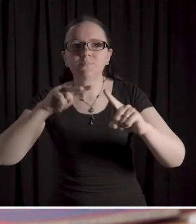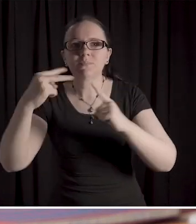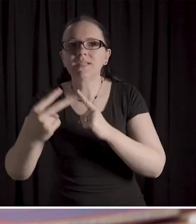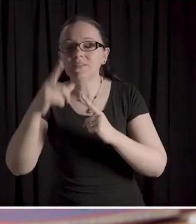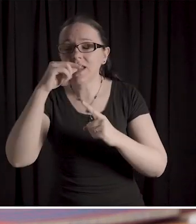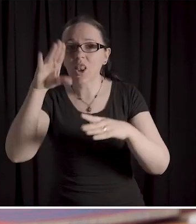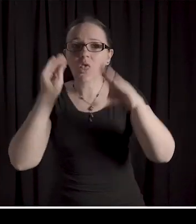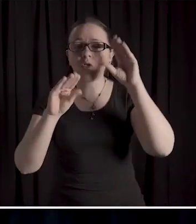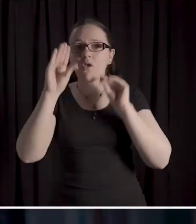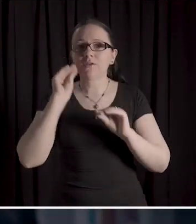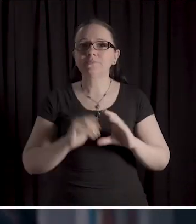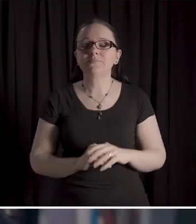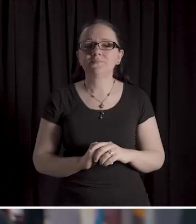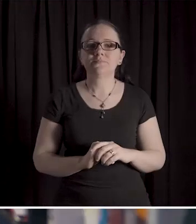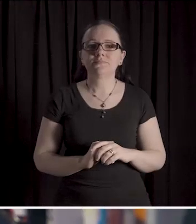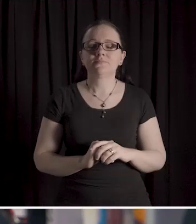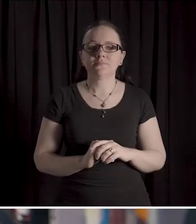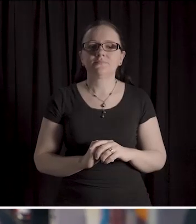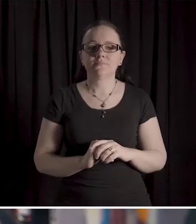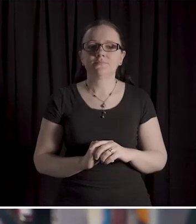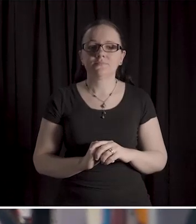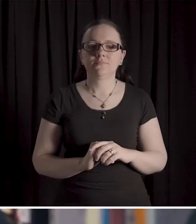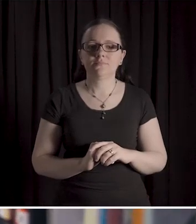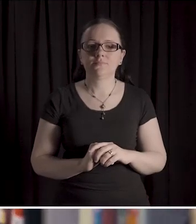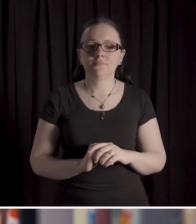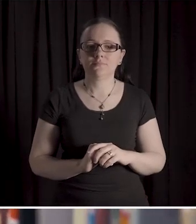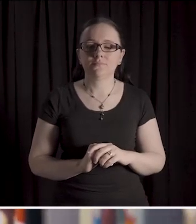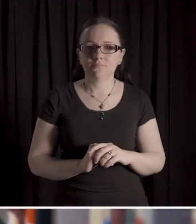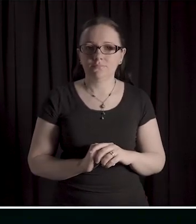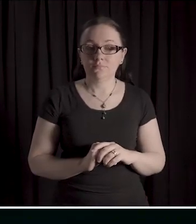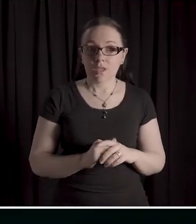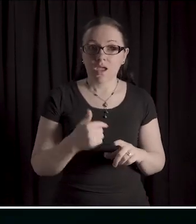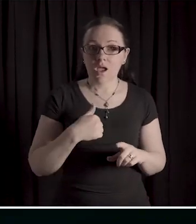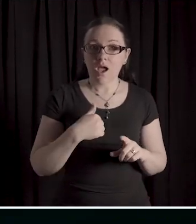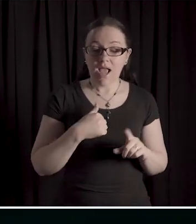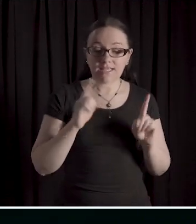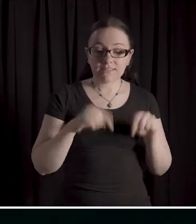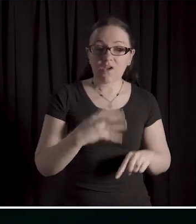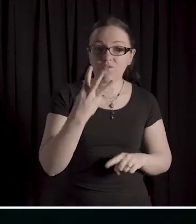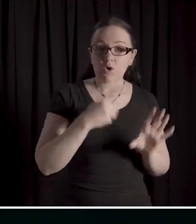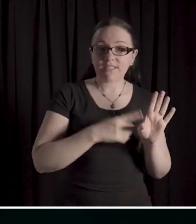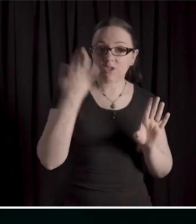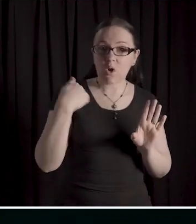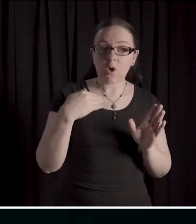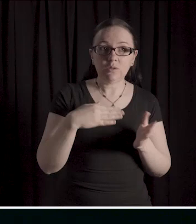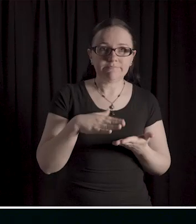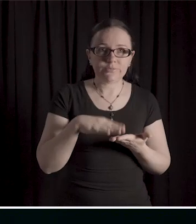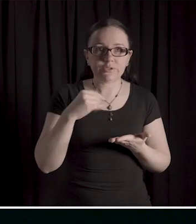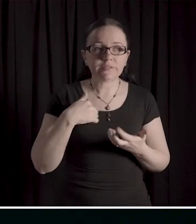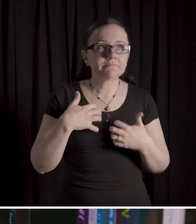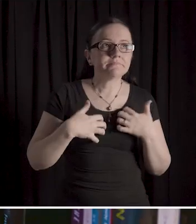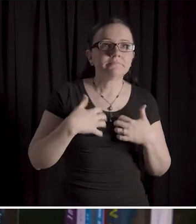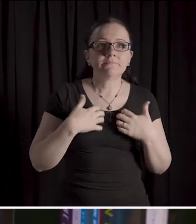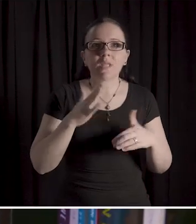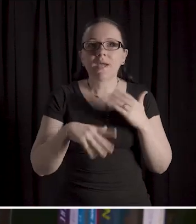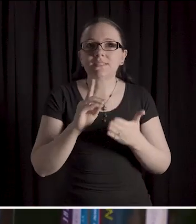unique perspective. The fact that I went from being a student 4 years ago at Torrens who's just